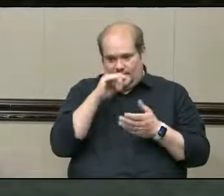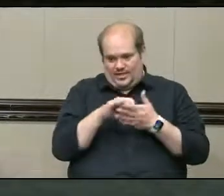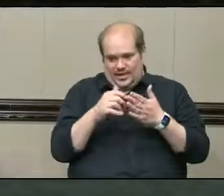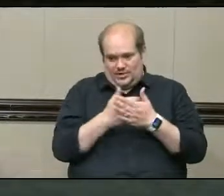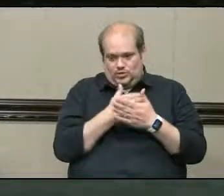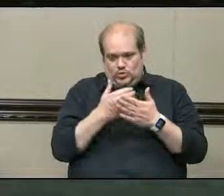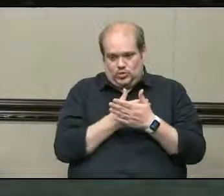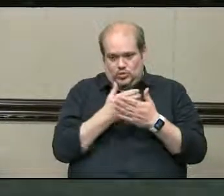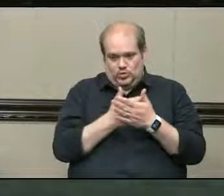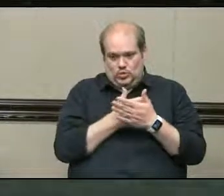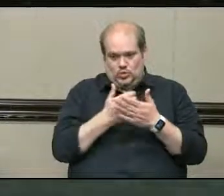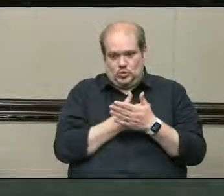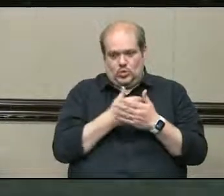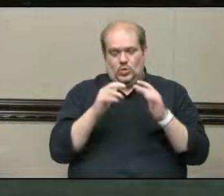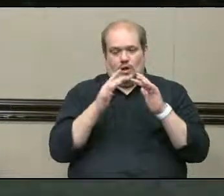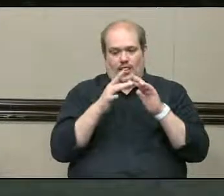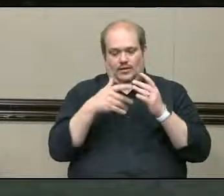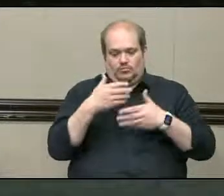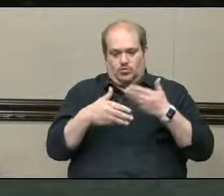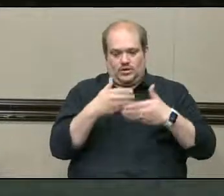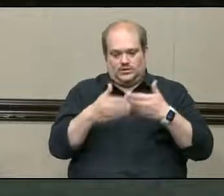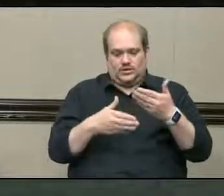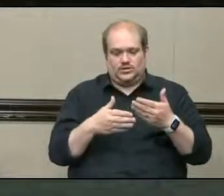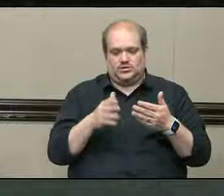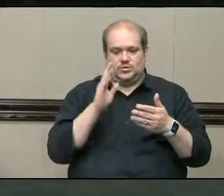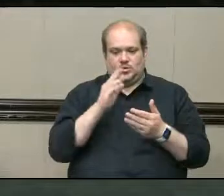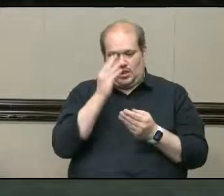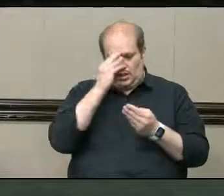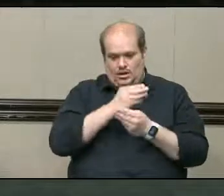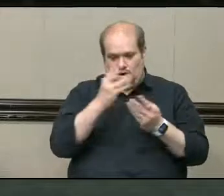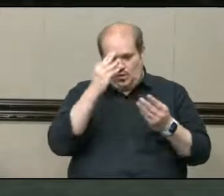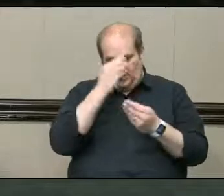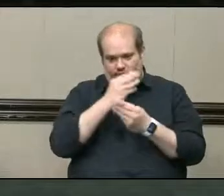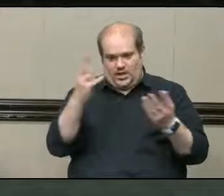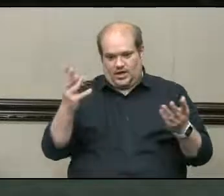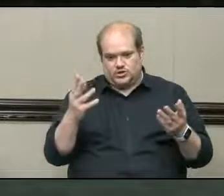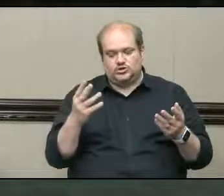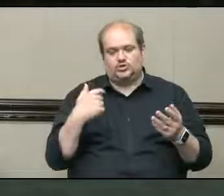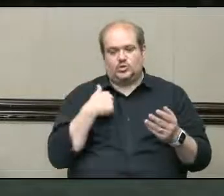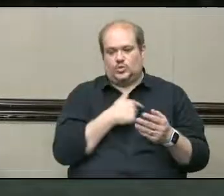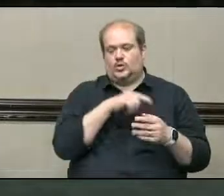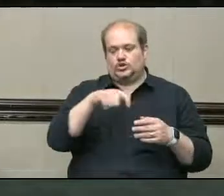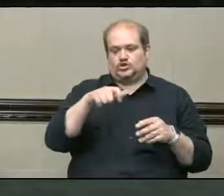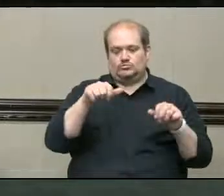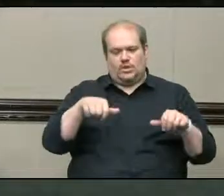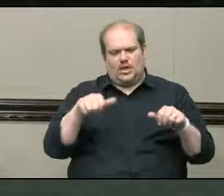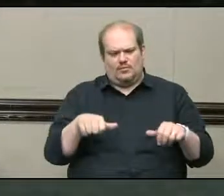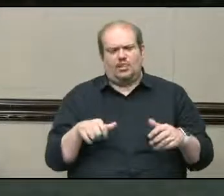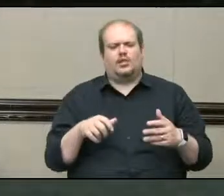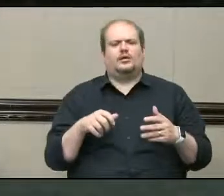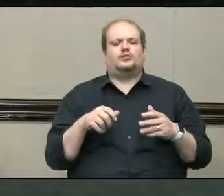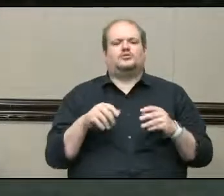this new electronic process that we're doing and notification, we should be able